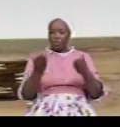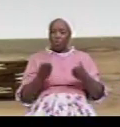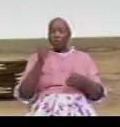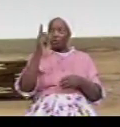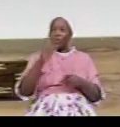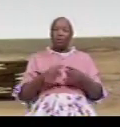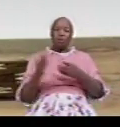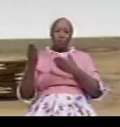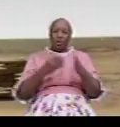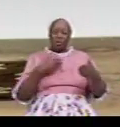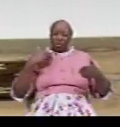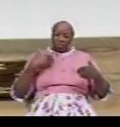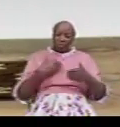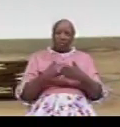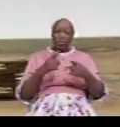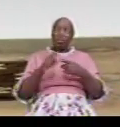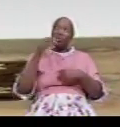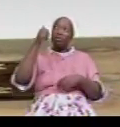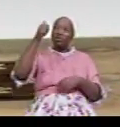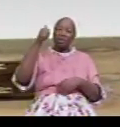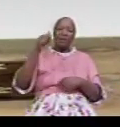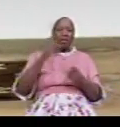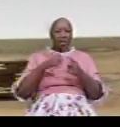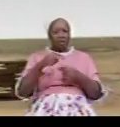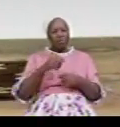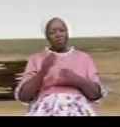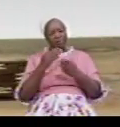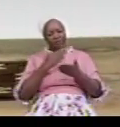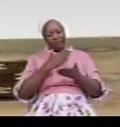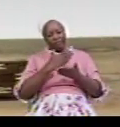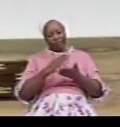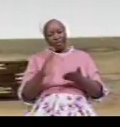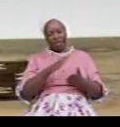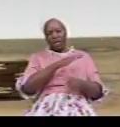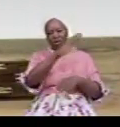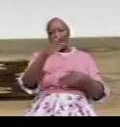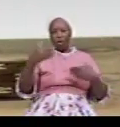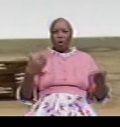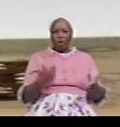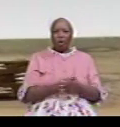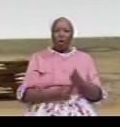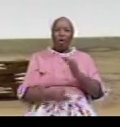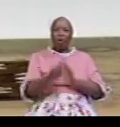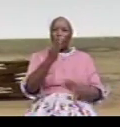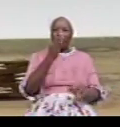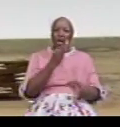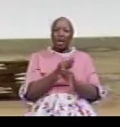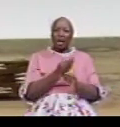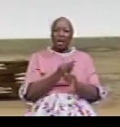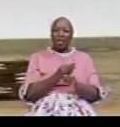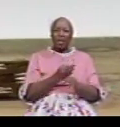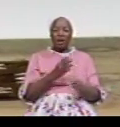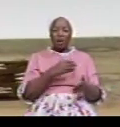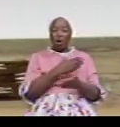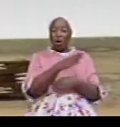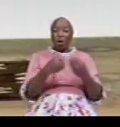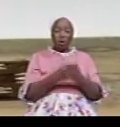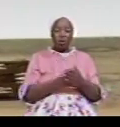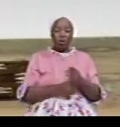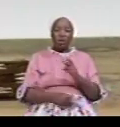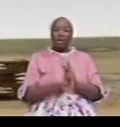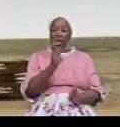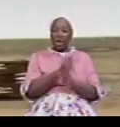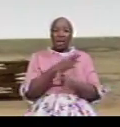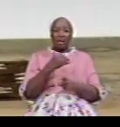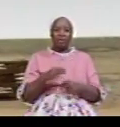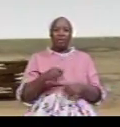will forsake all forms of pride. Look at Daniel chapter